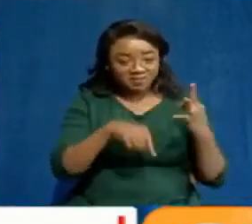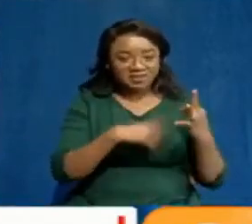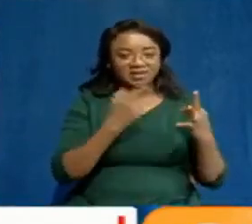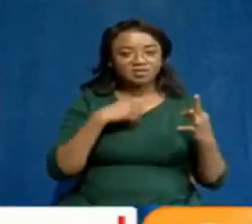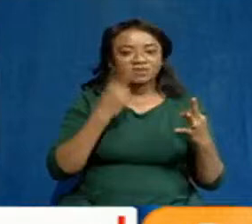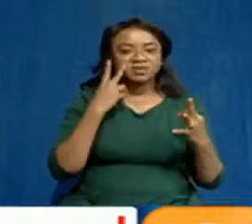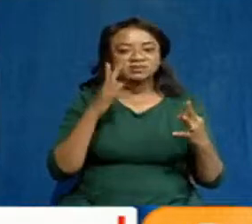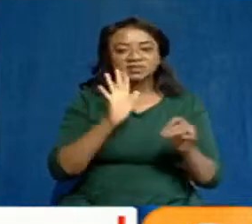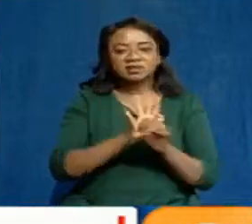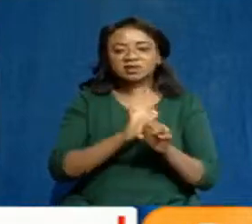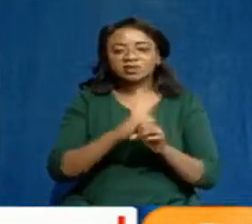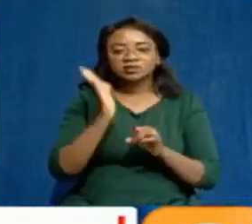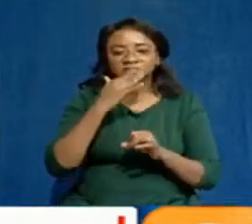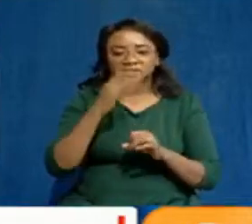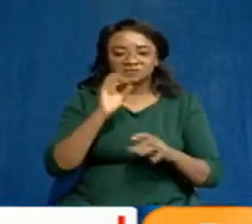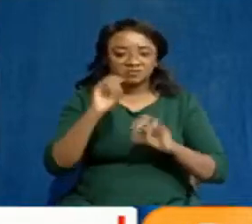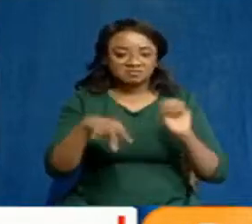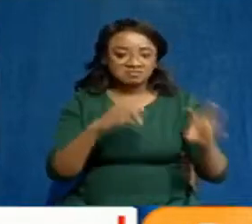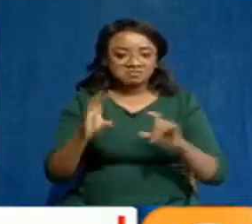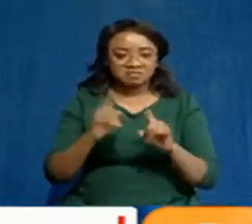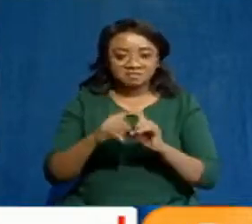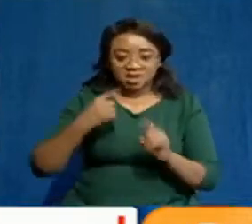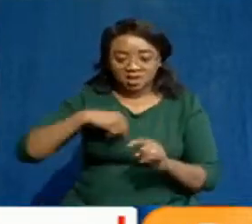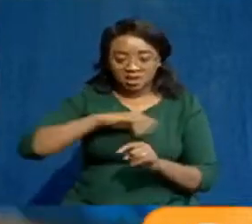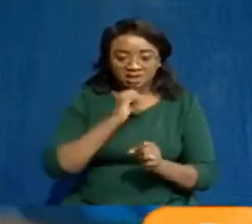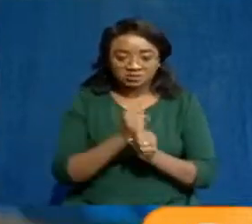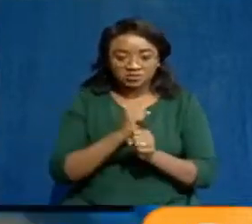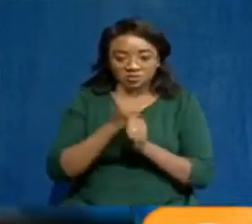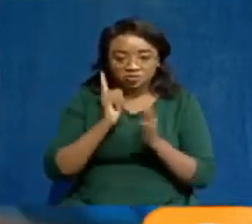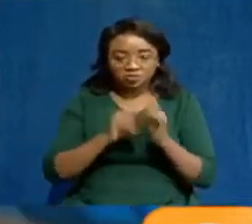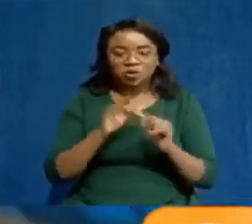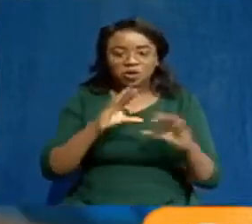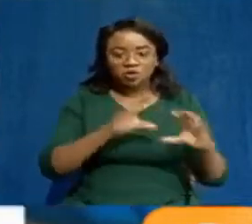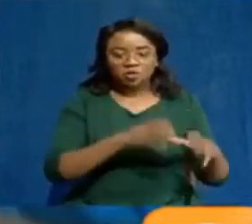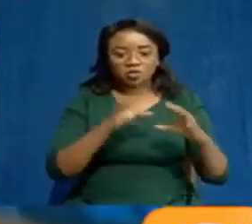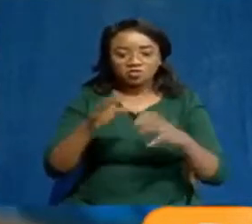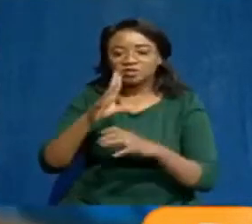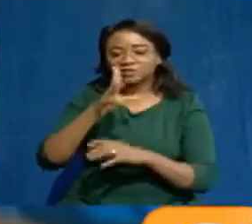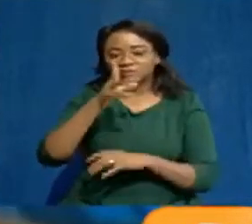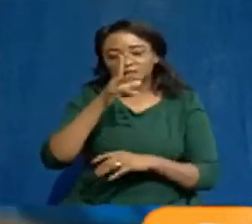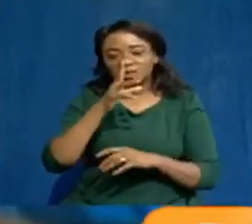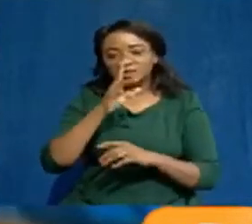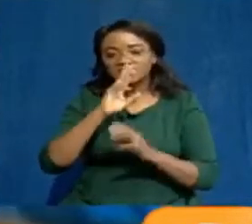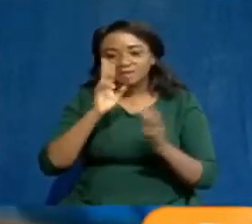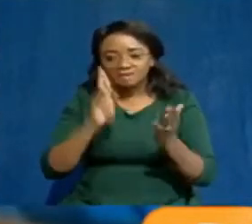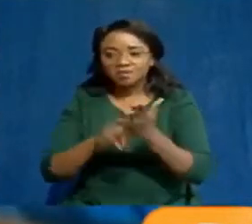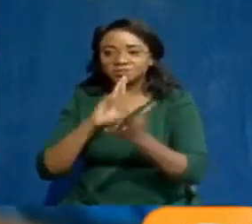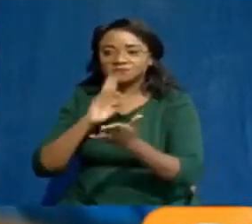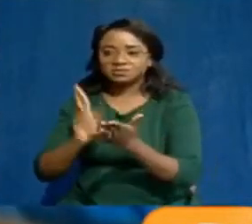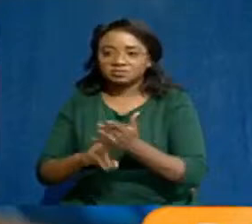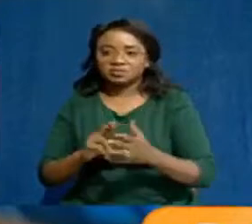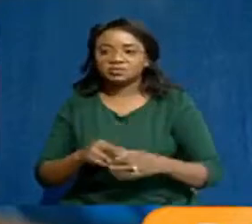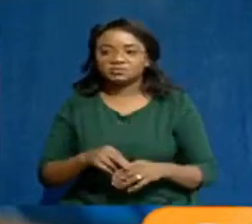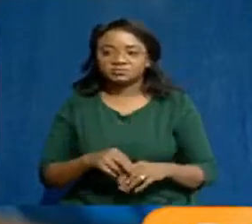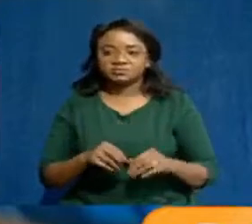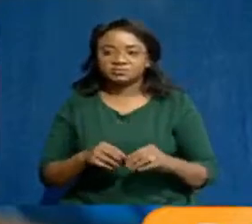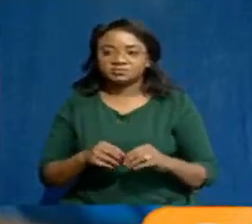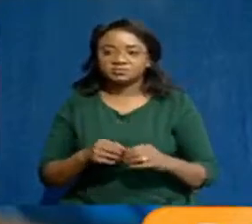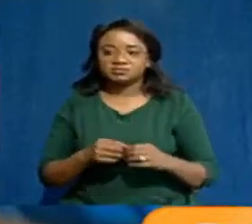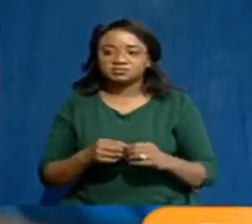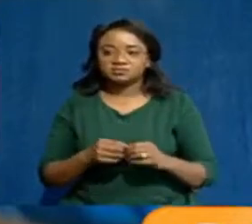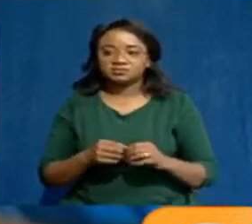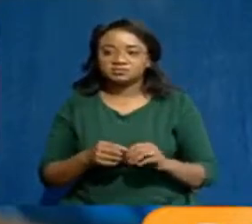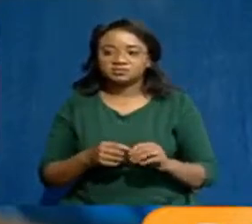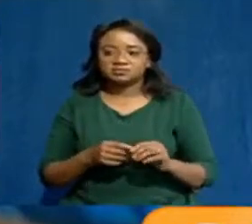has worked for Baustaka is community policing reporting. See, what he's talking about, monitoring and monitoring of what is going on in